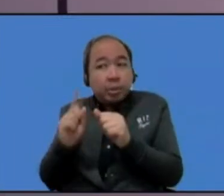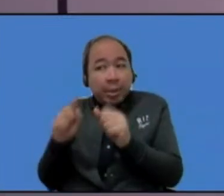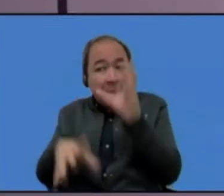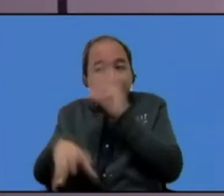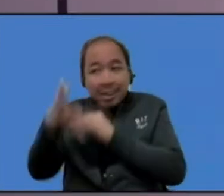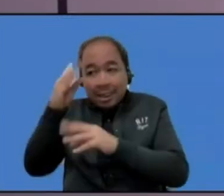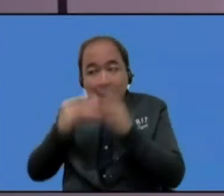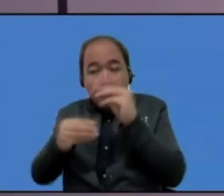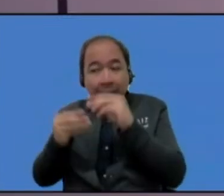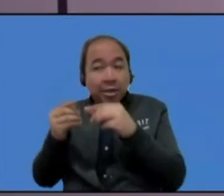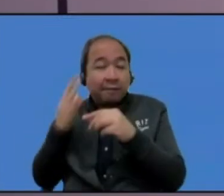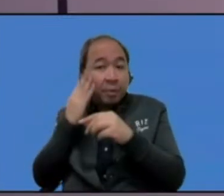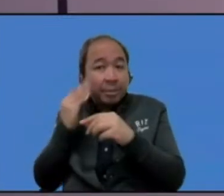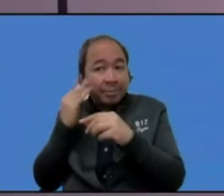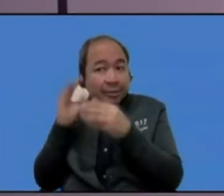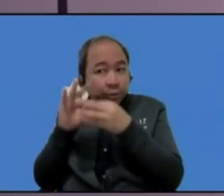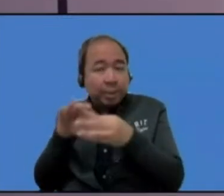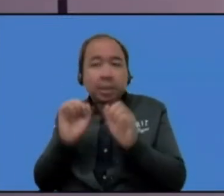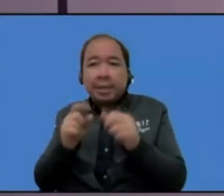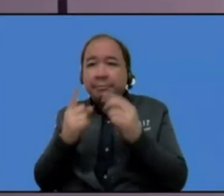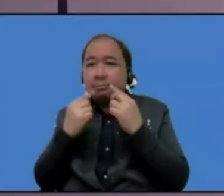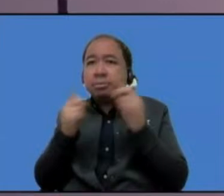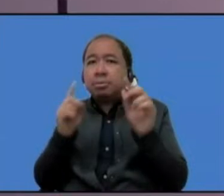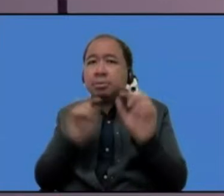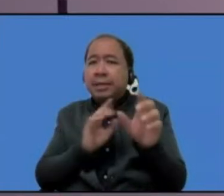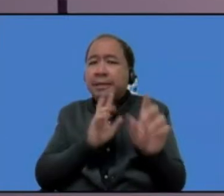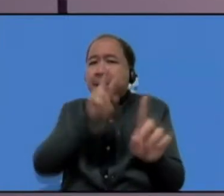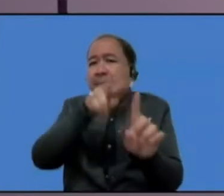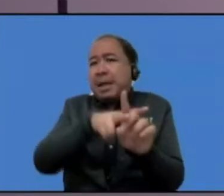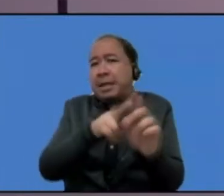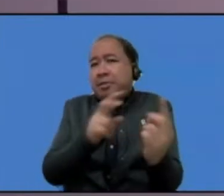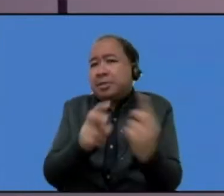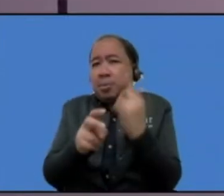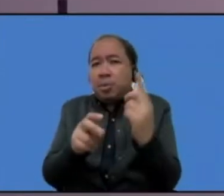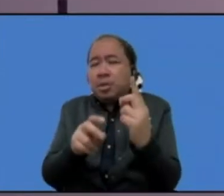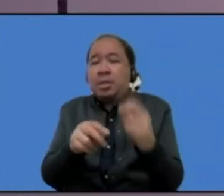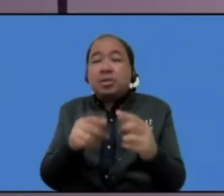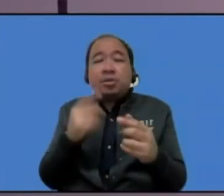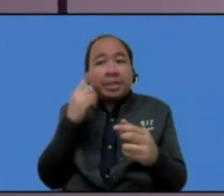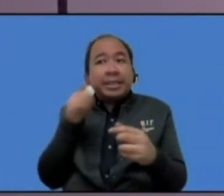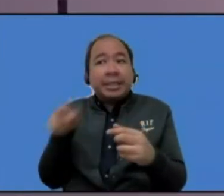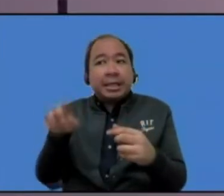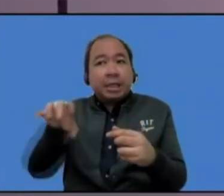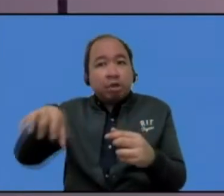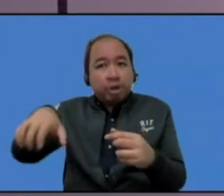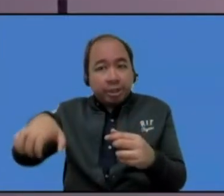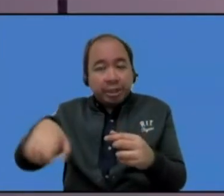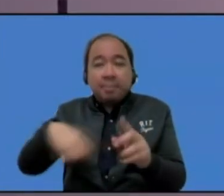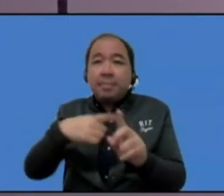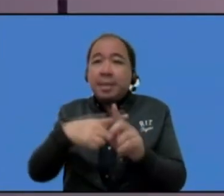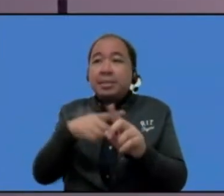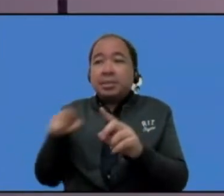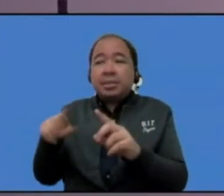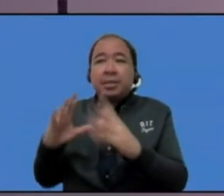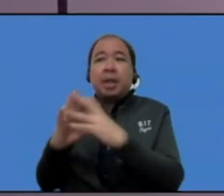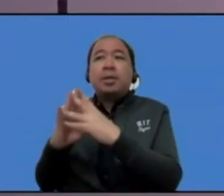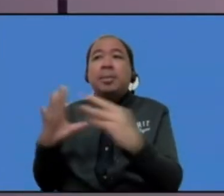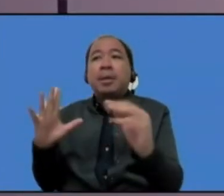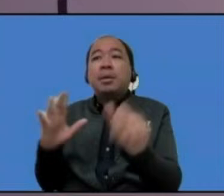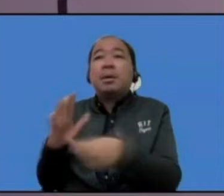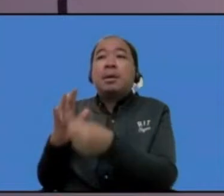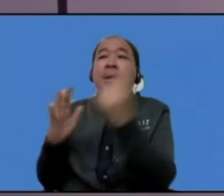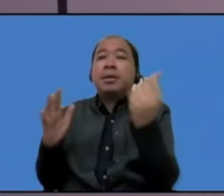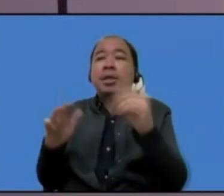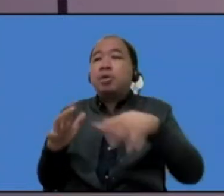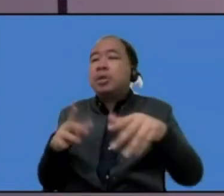be really effective and used somewhere else. So for that reason, for the country, but also to replicate that lesson somewhere else is